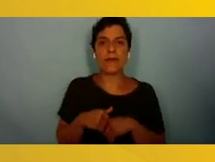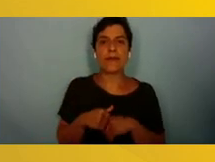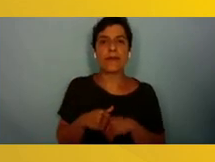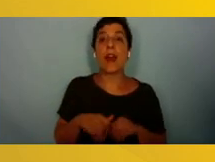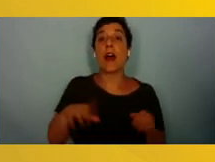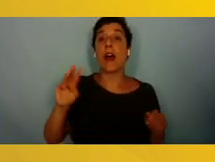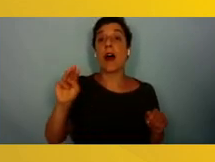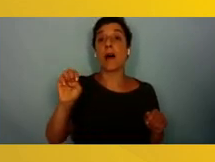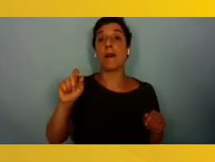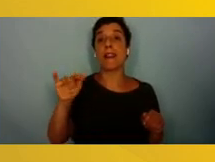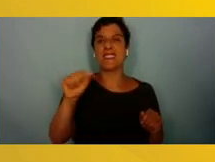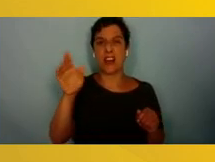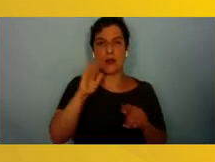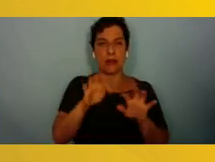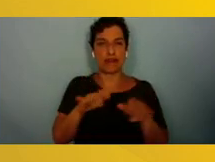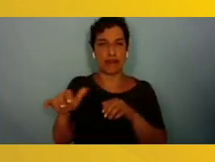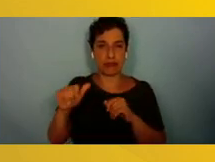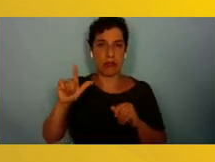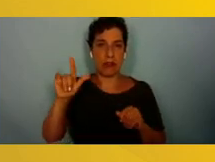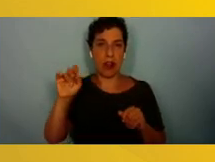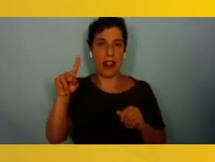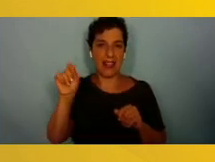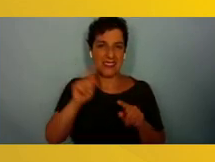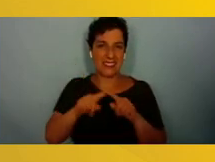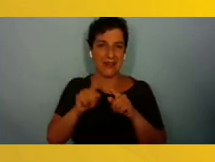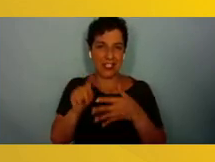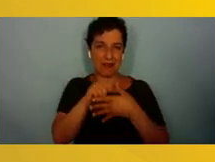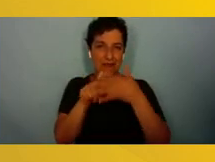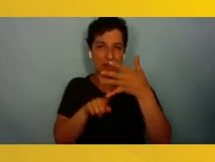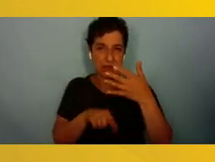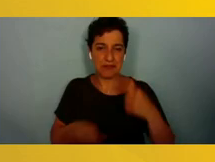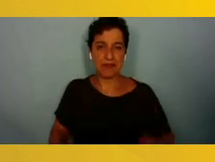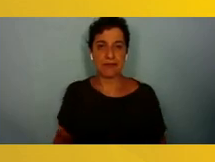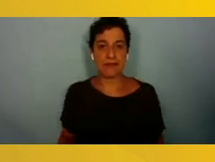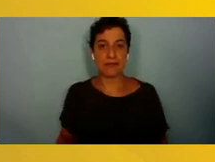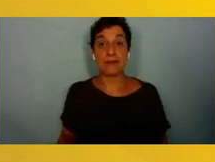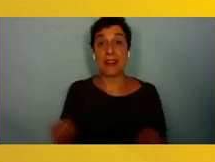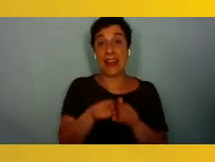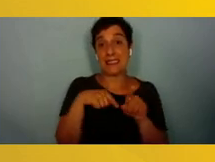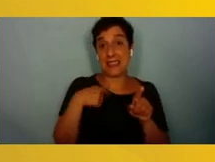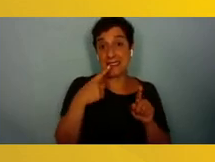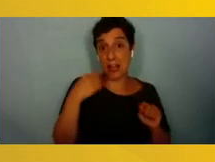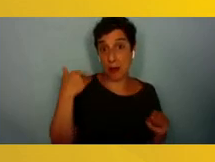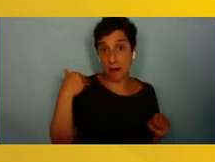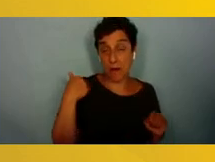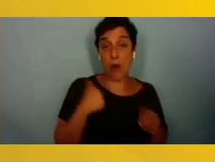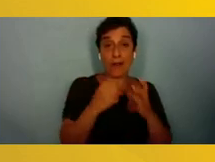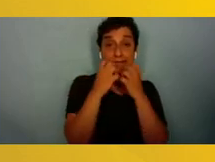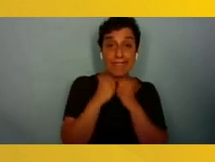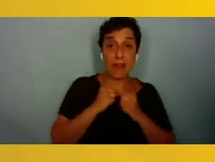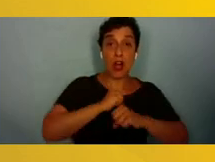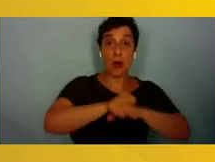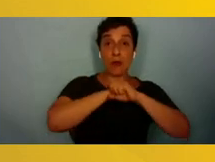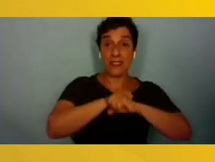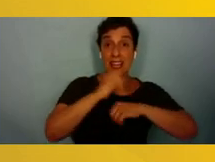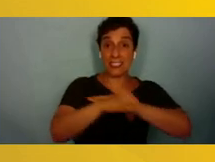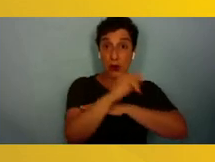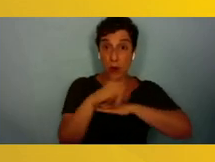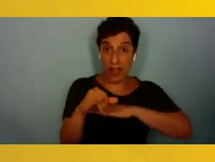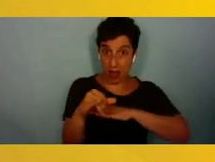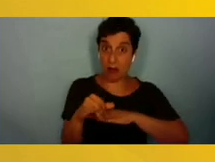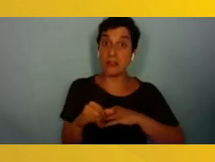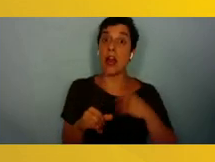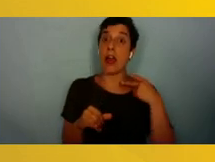that will take you to these resources. So as I said before, Protecting Whales is one of two units in